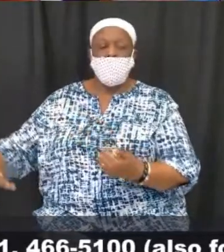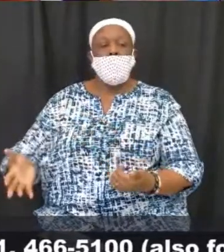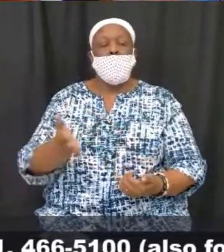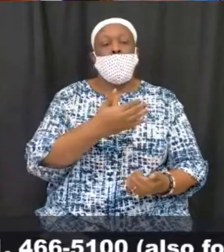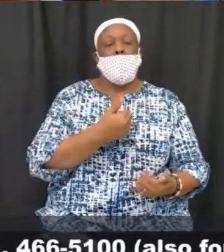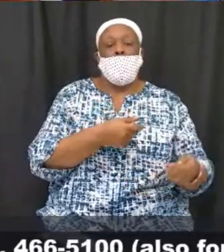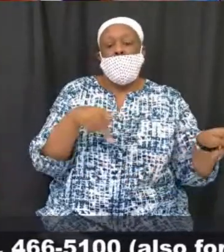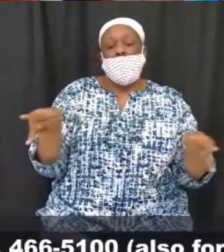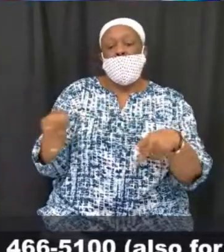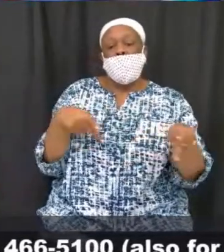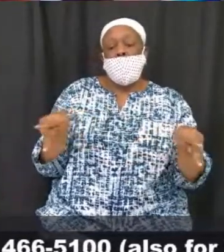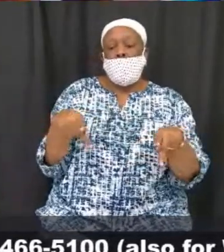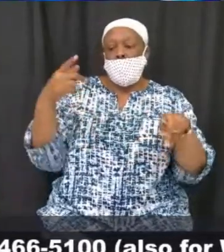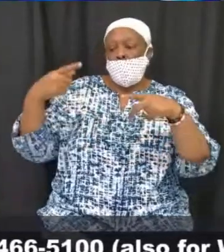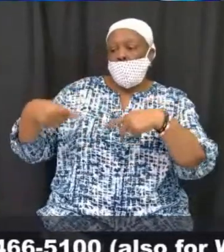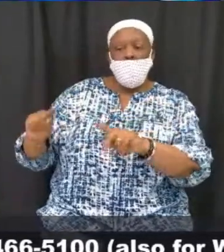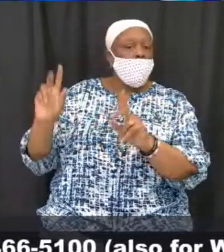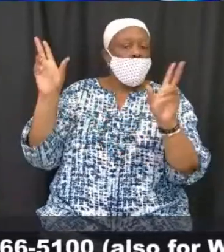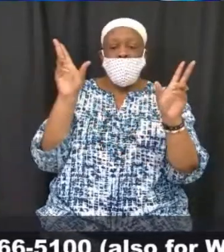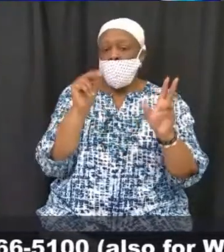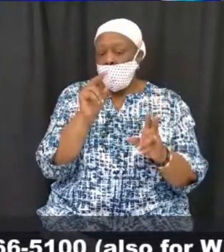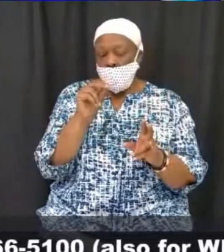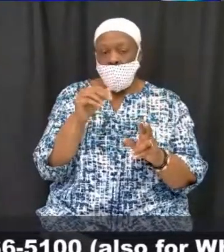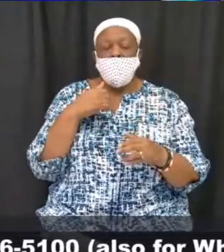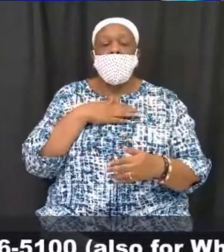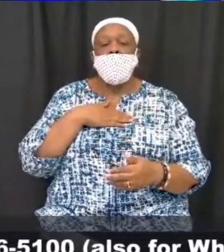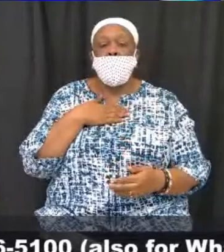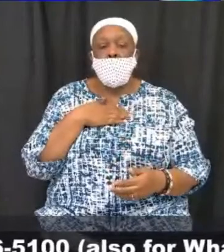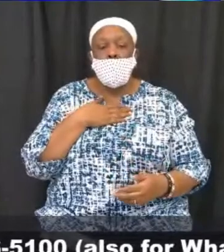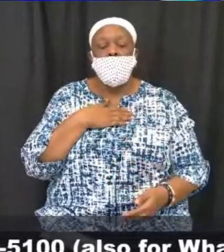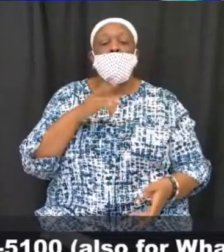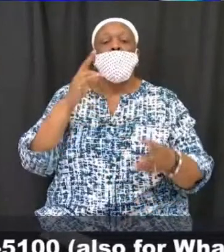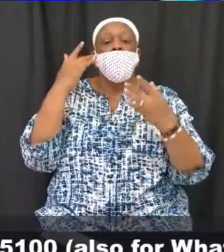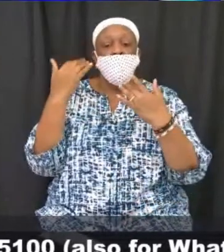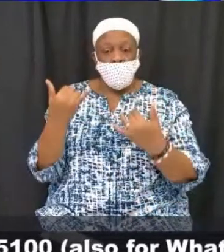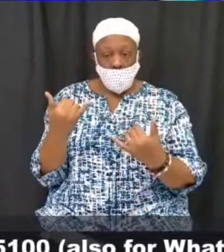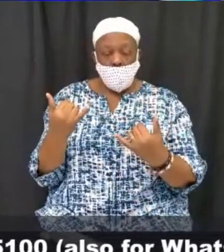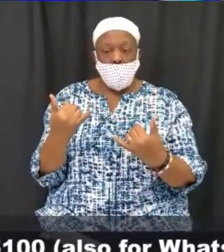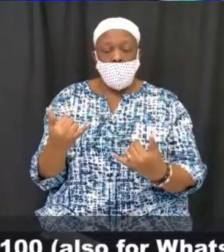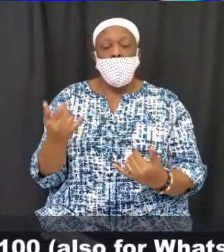is coming up when persons tend to go out and party and fet. I ask you to do the right thing this